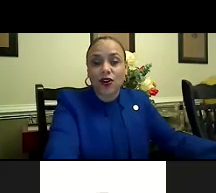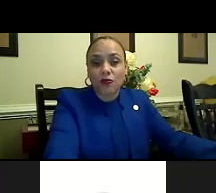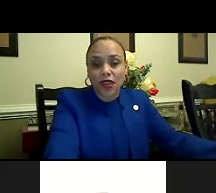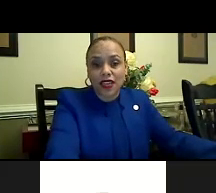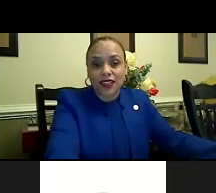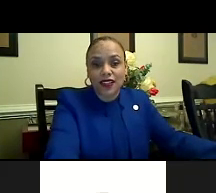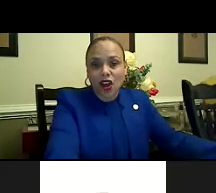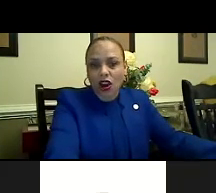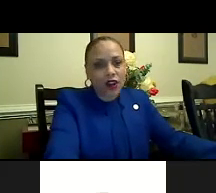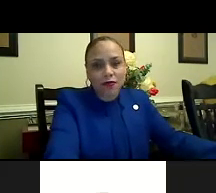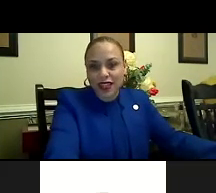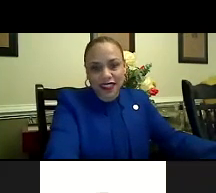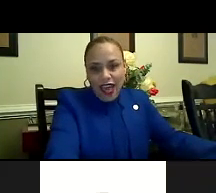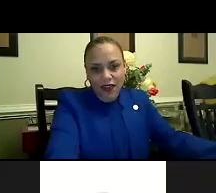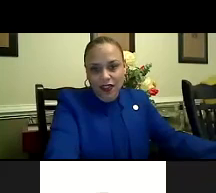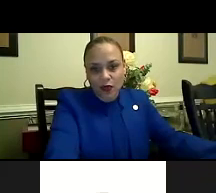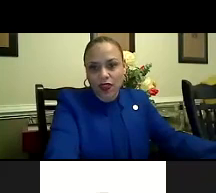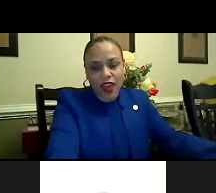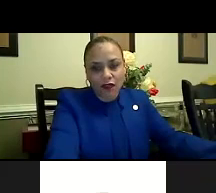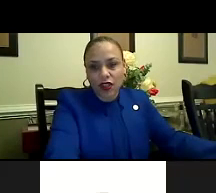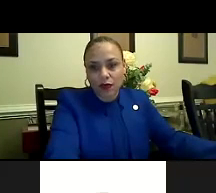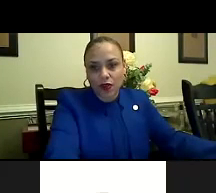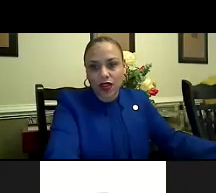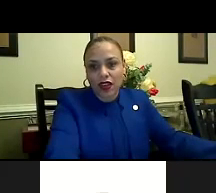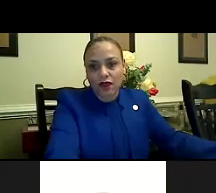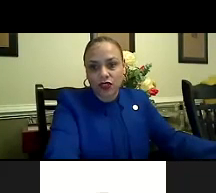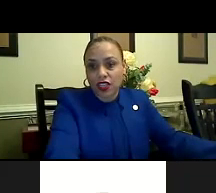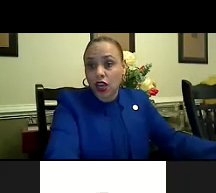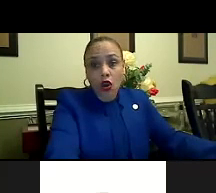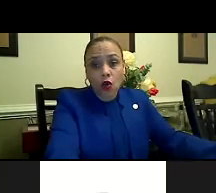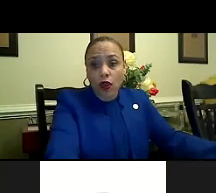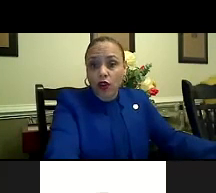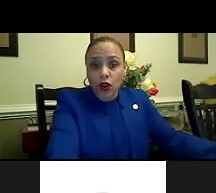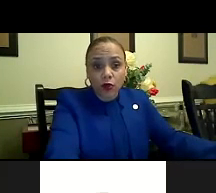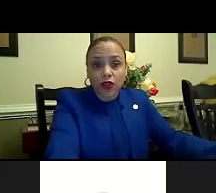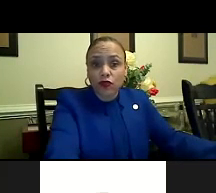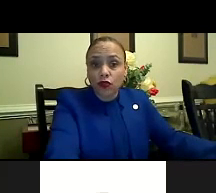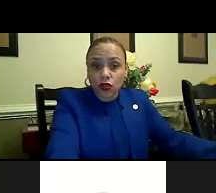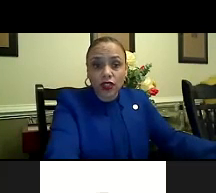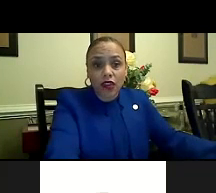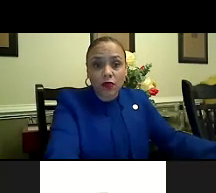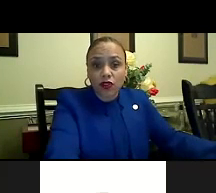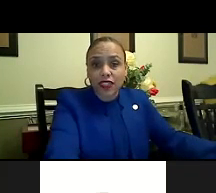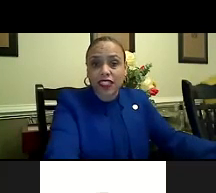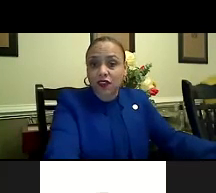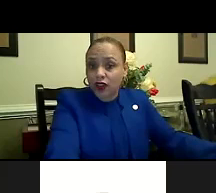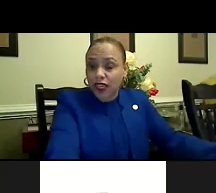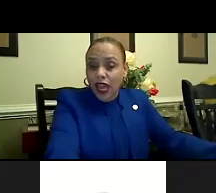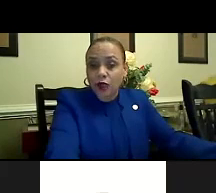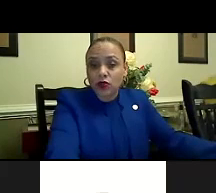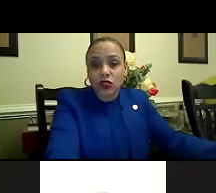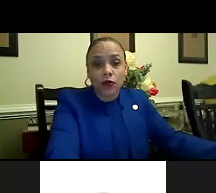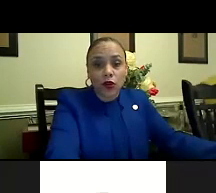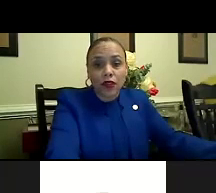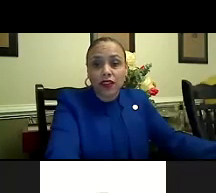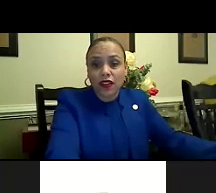that you're going to meet are committed to having them with every community in Virginia, whether urban, rural, immigrant, differently